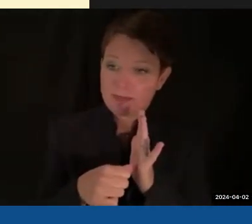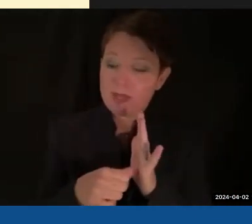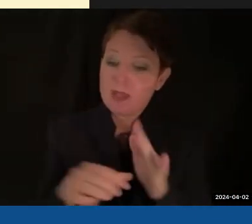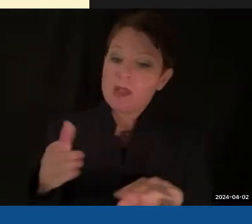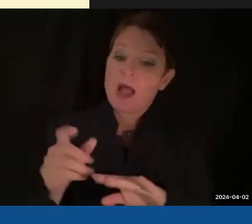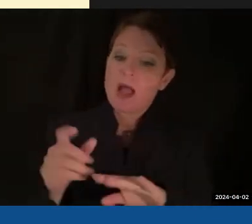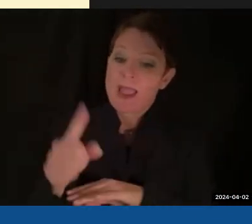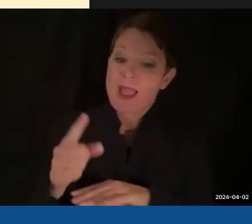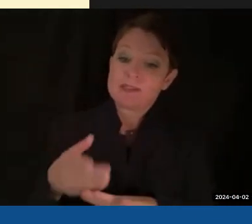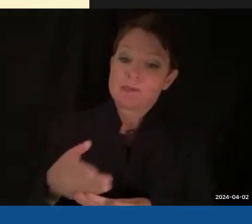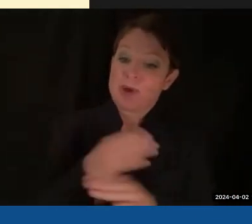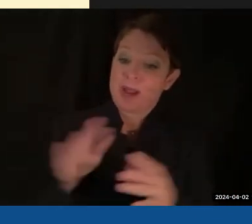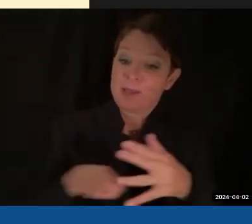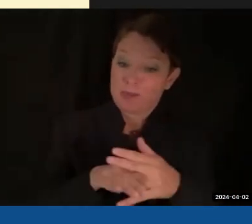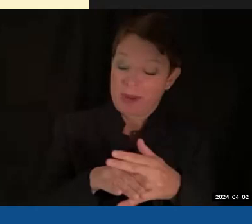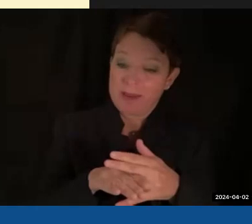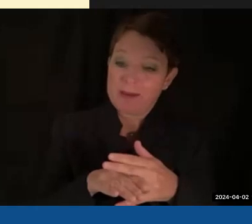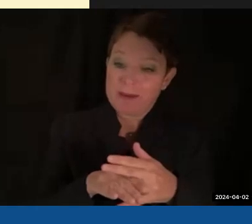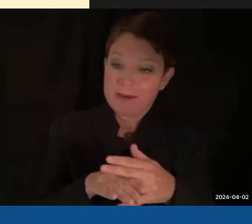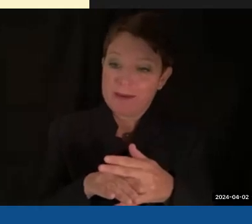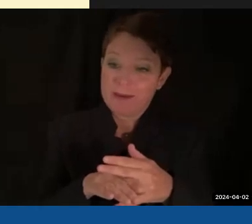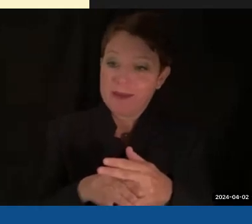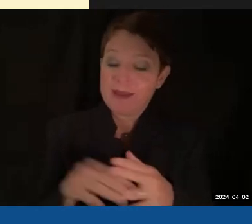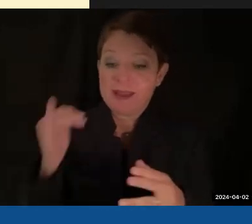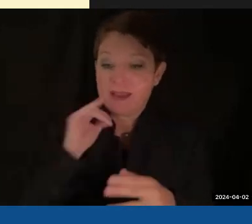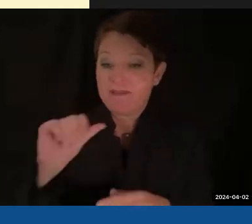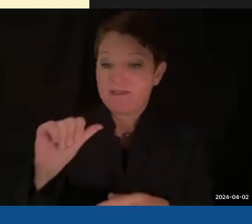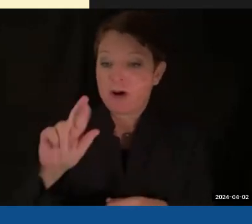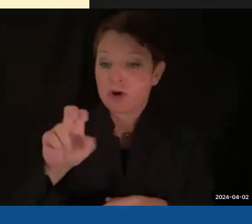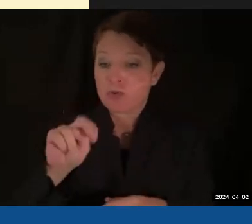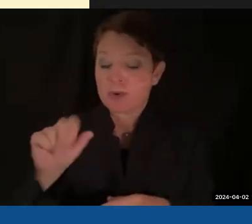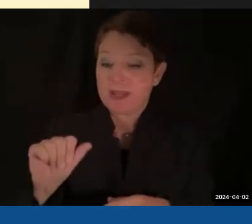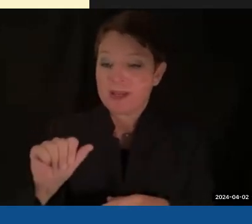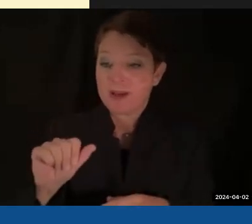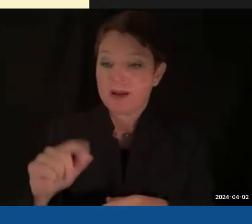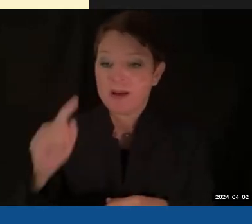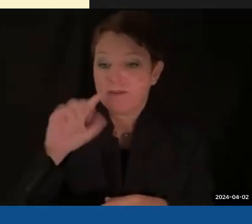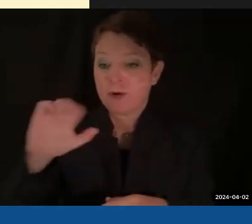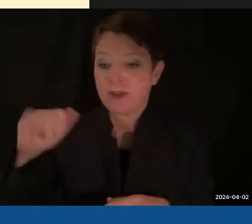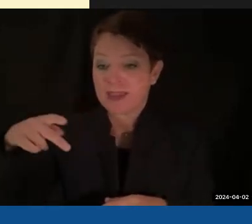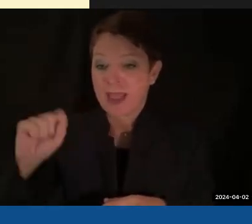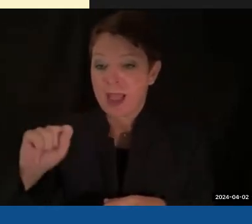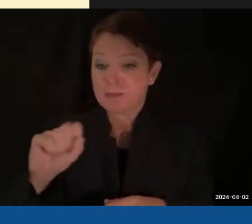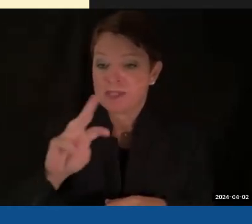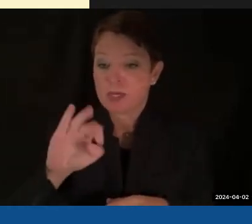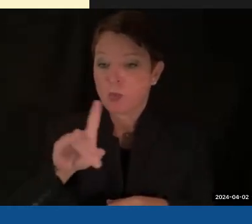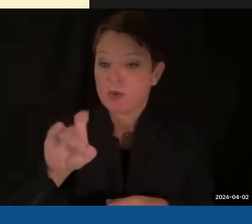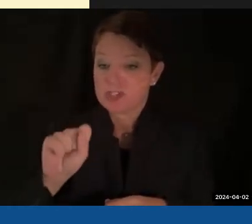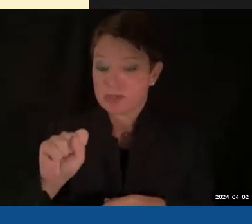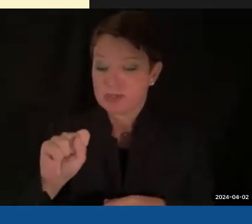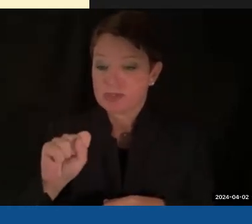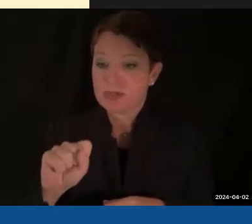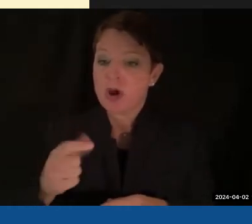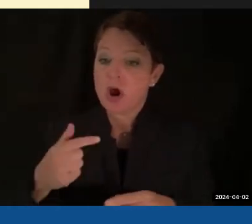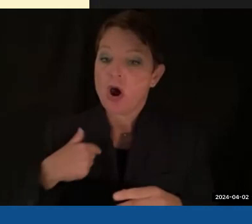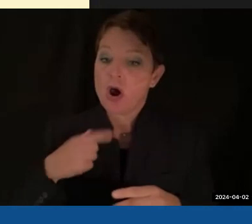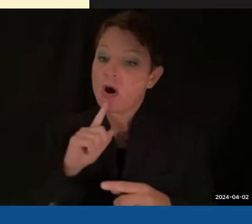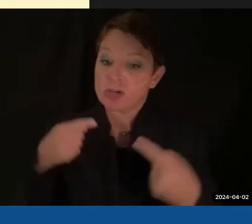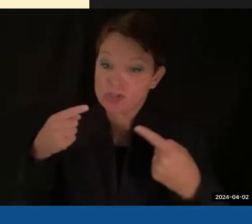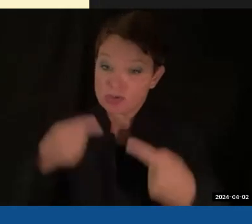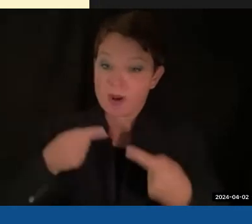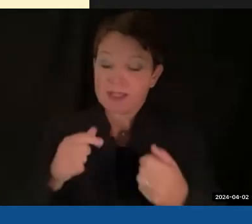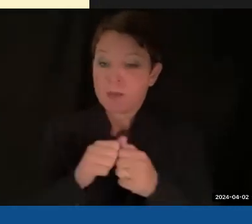break, is that if the arena for the Capitals and Wizards are having trouble